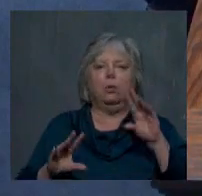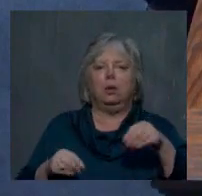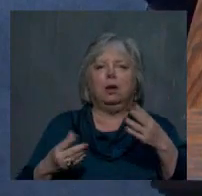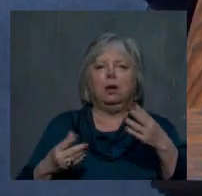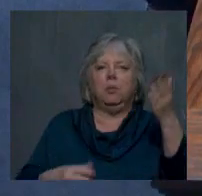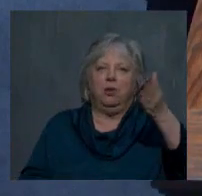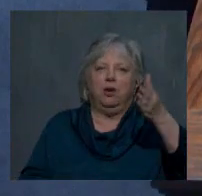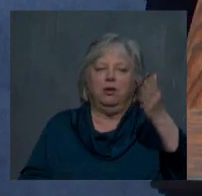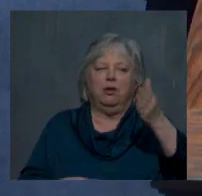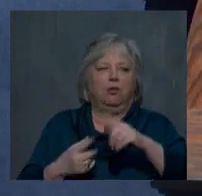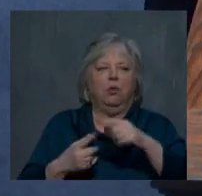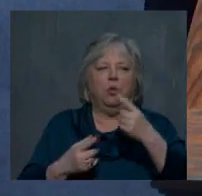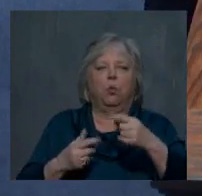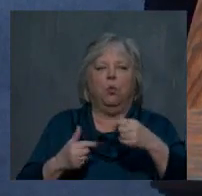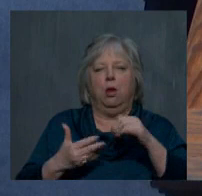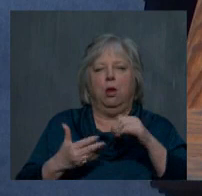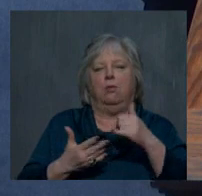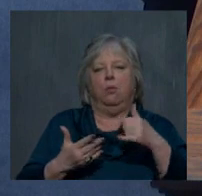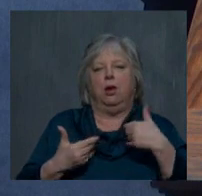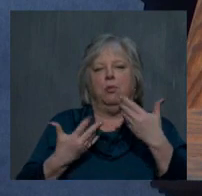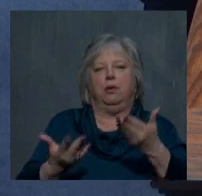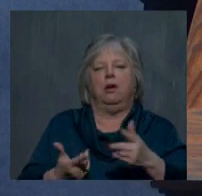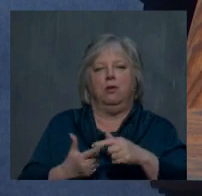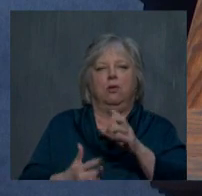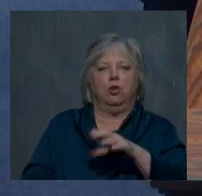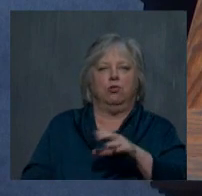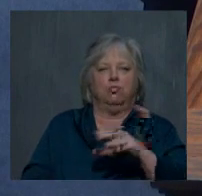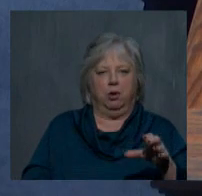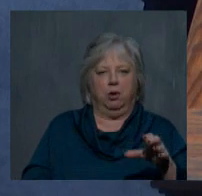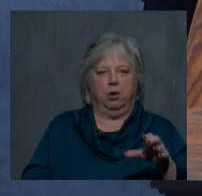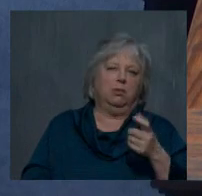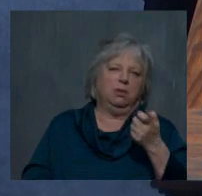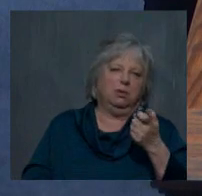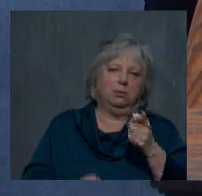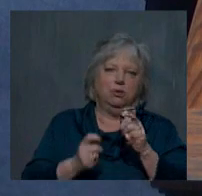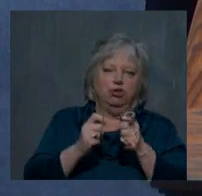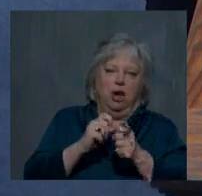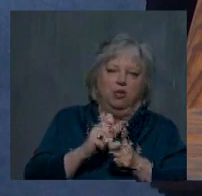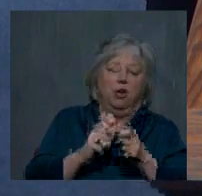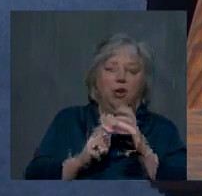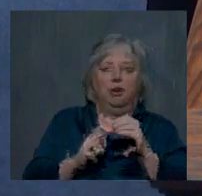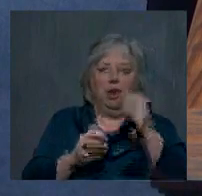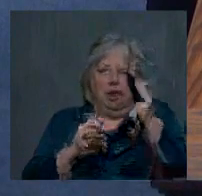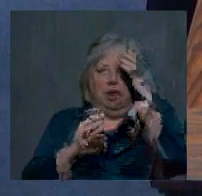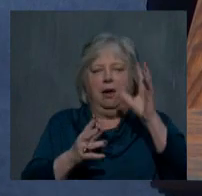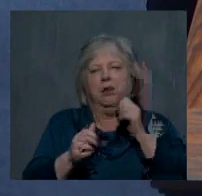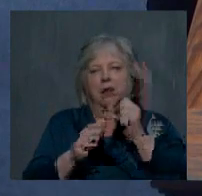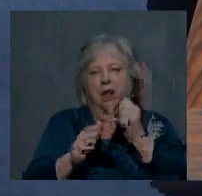one with additions and update on the